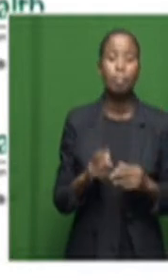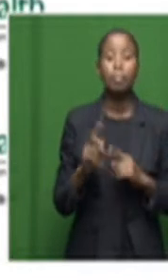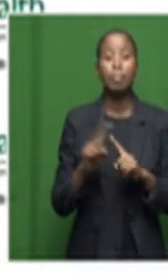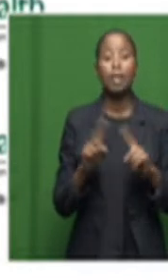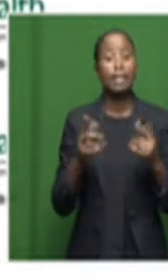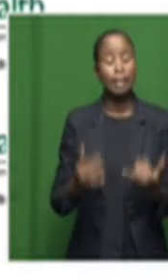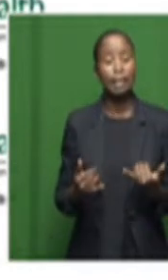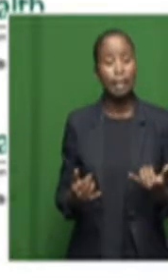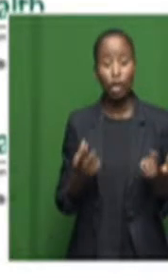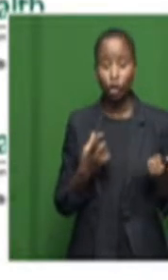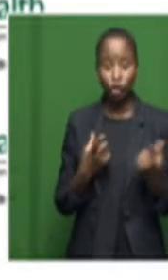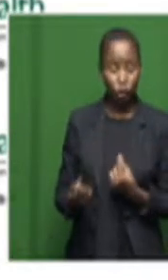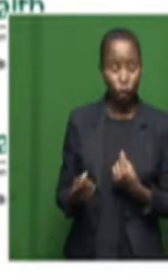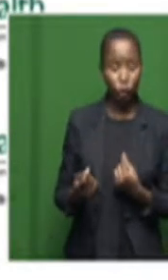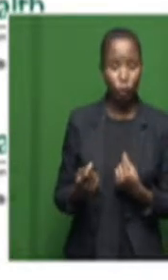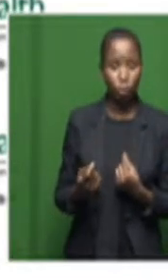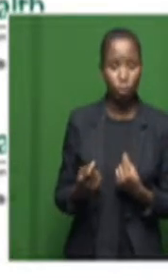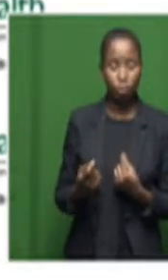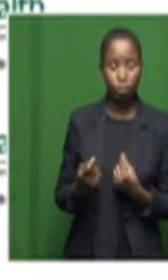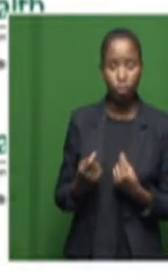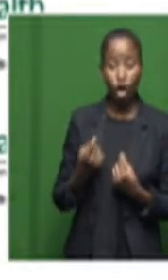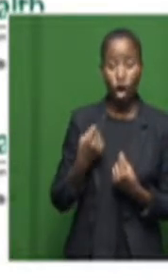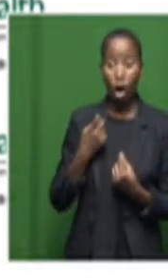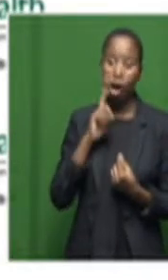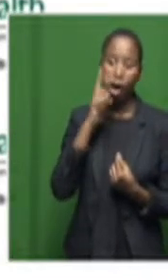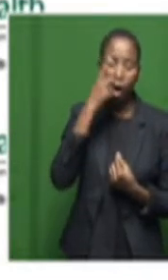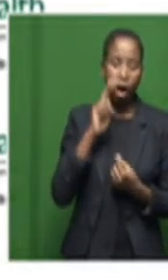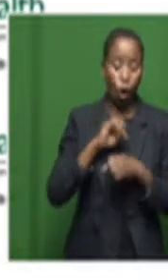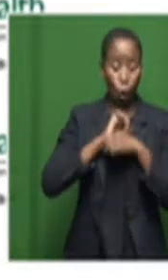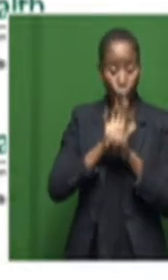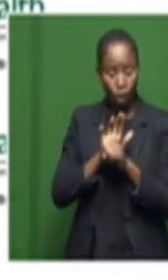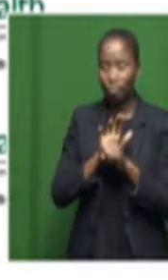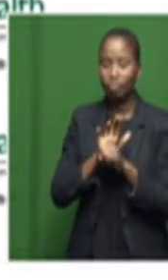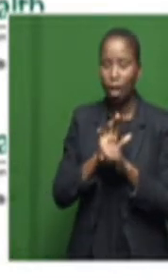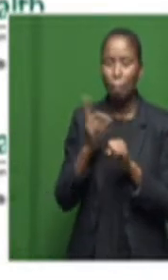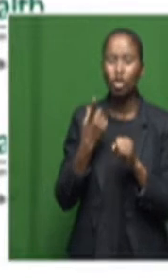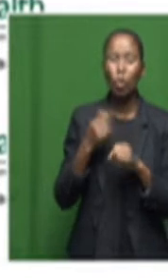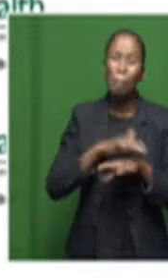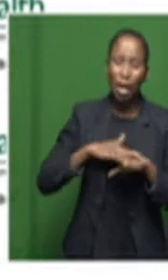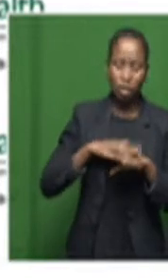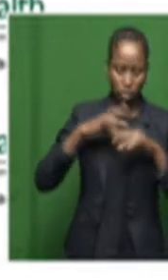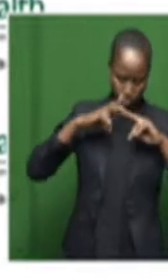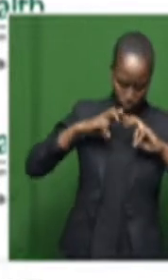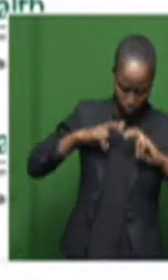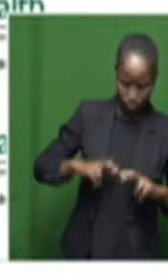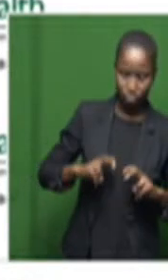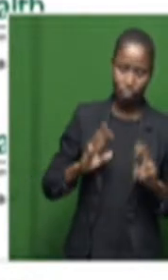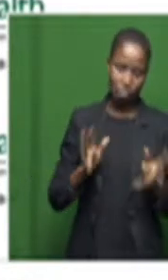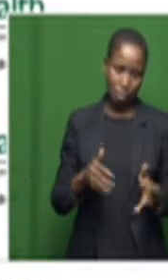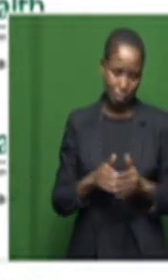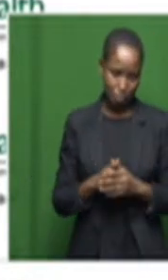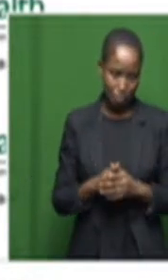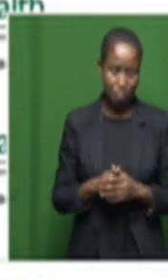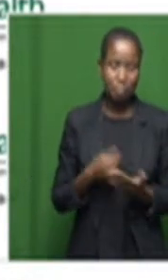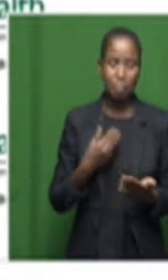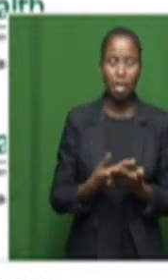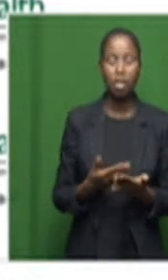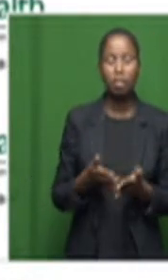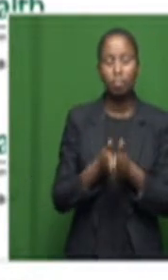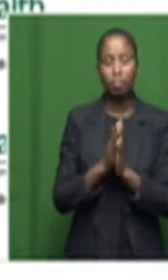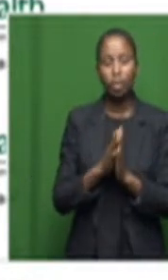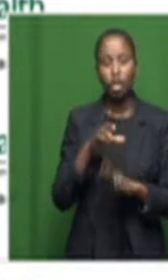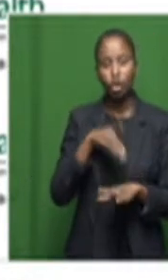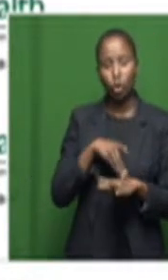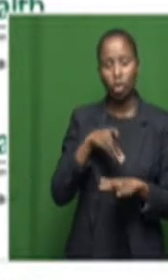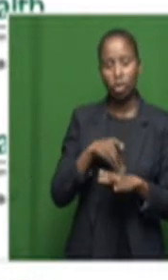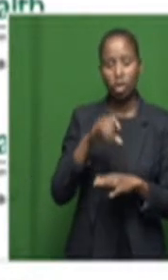actual COVID test, but there is a basic screening which is done. But if I can ask Dr. Crisp also,